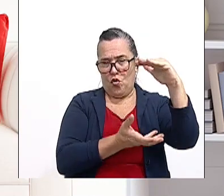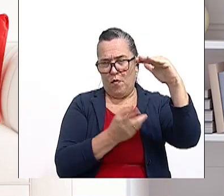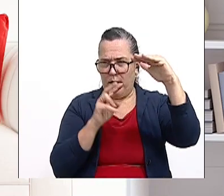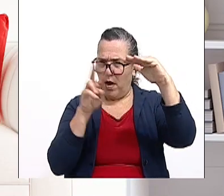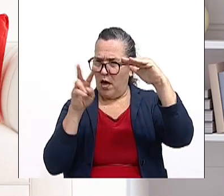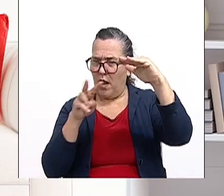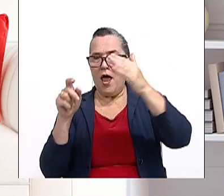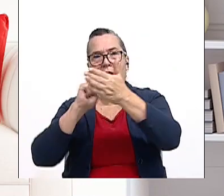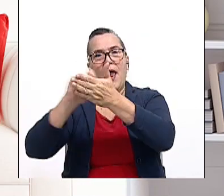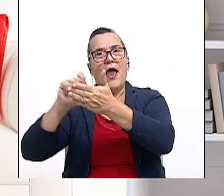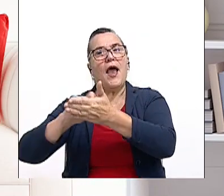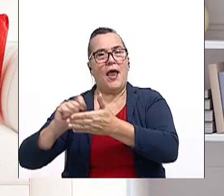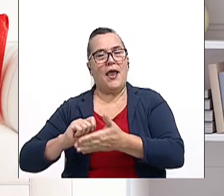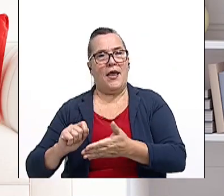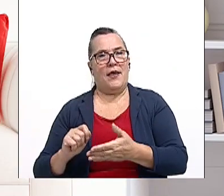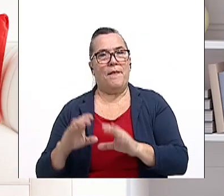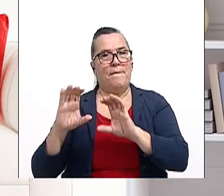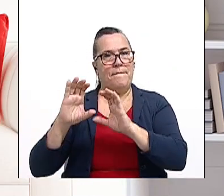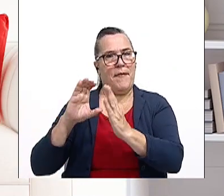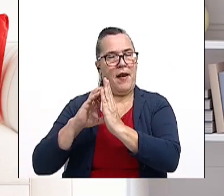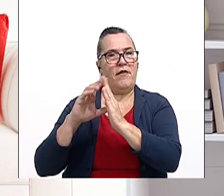see.